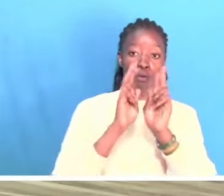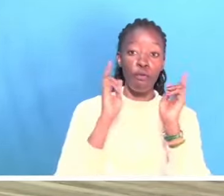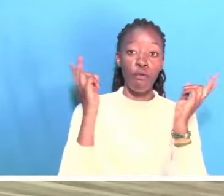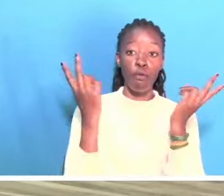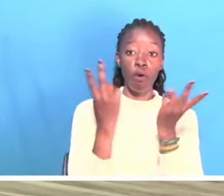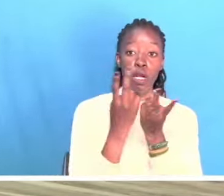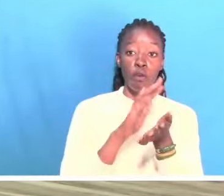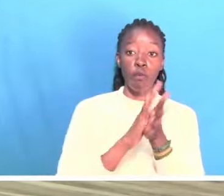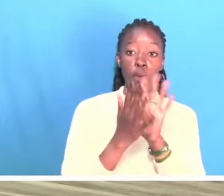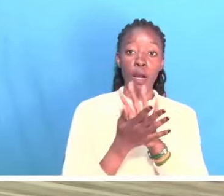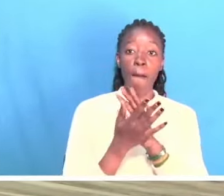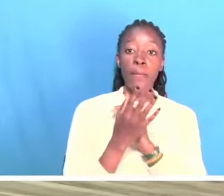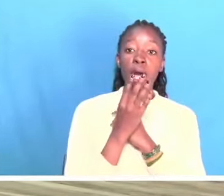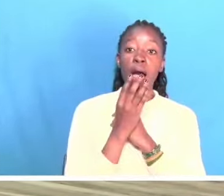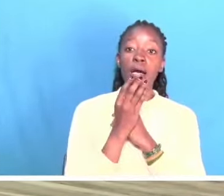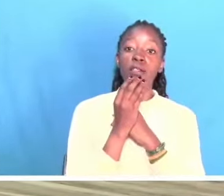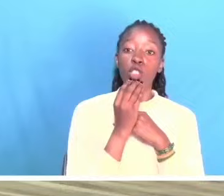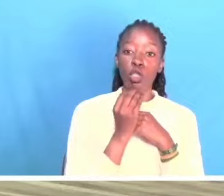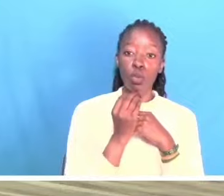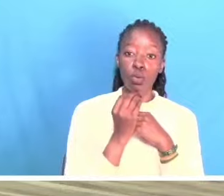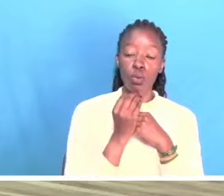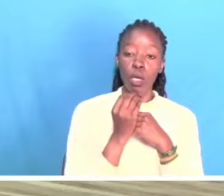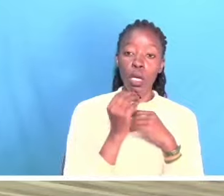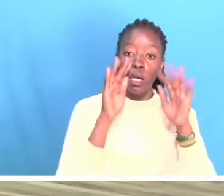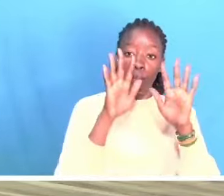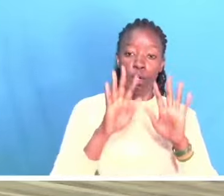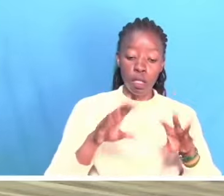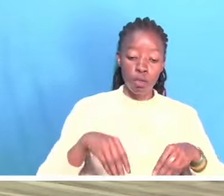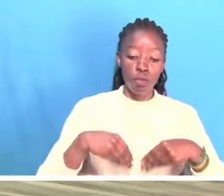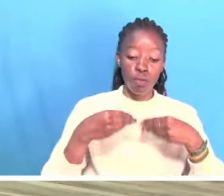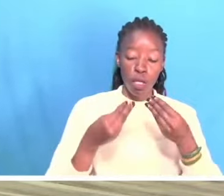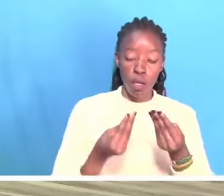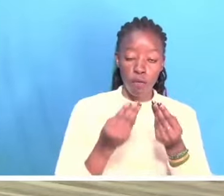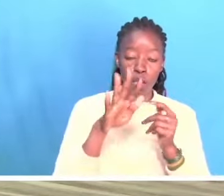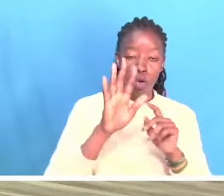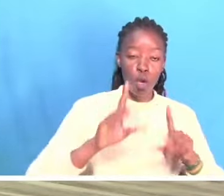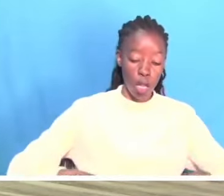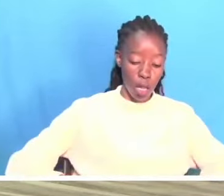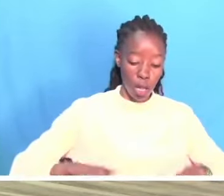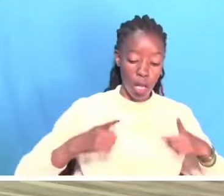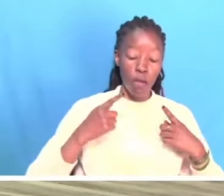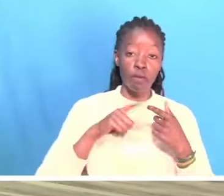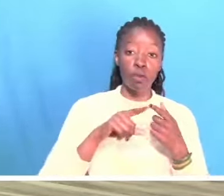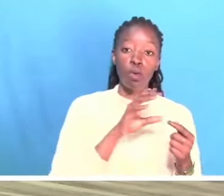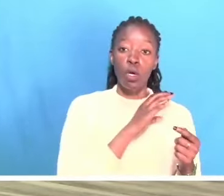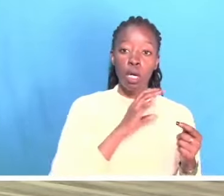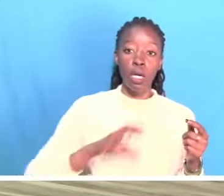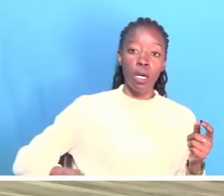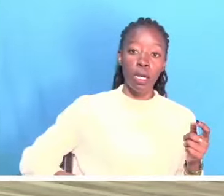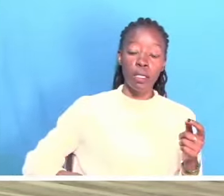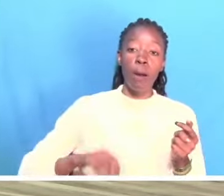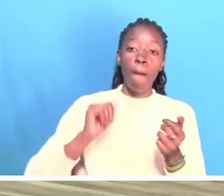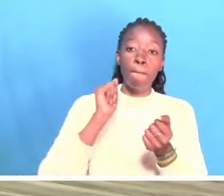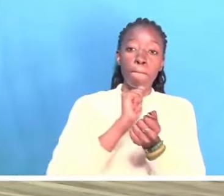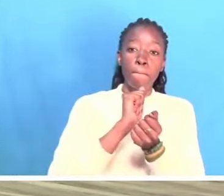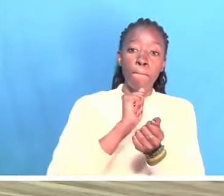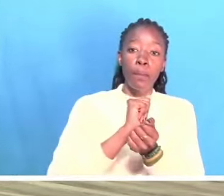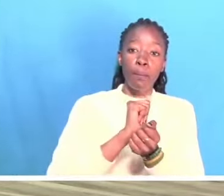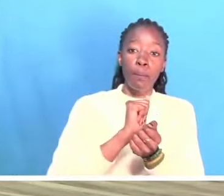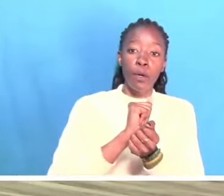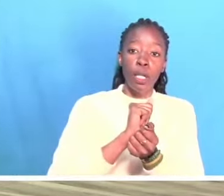Jew. What is the importance of you giving your life to Christ? In this portion, Paul addresses the Jews